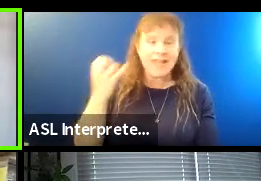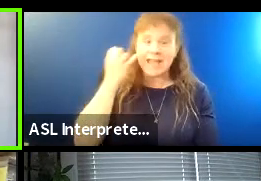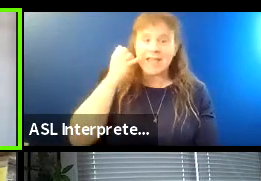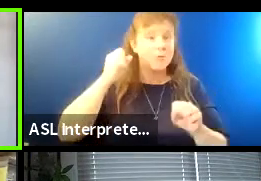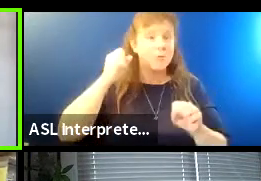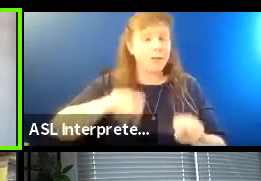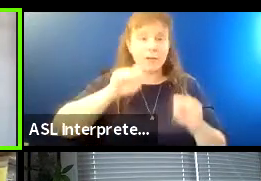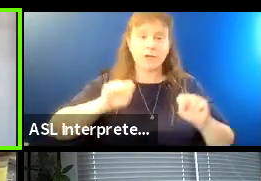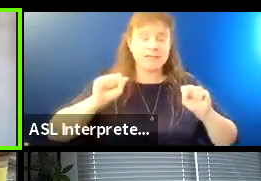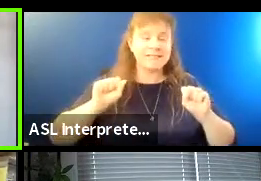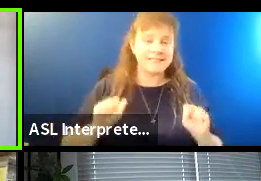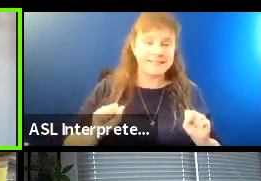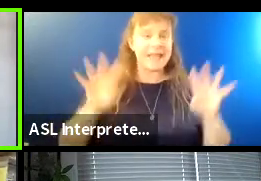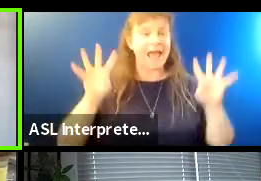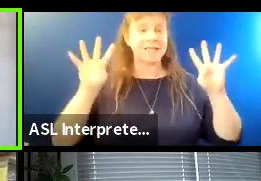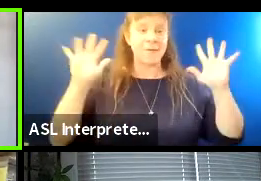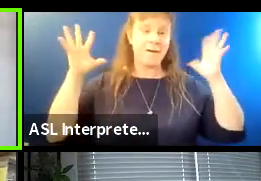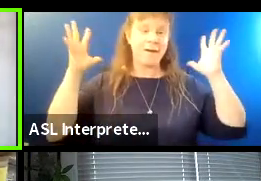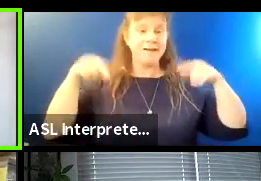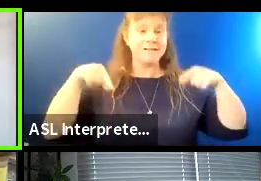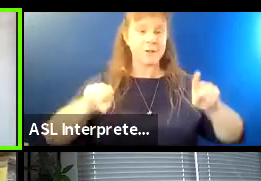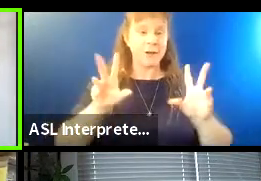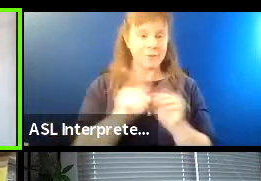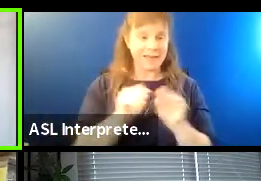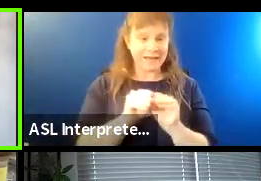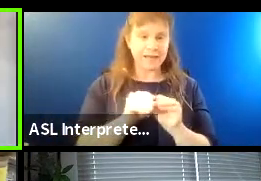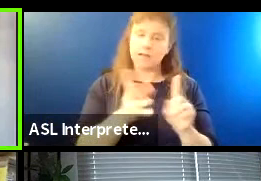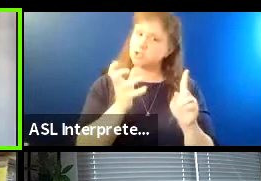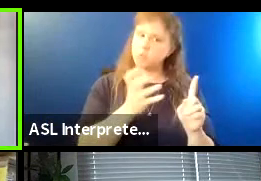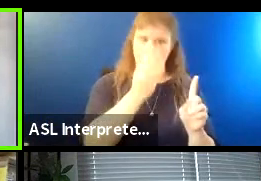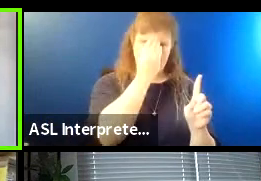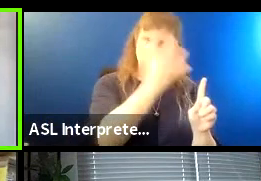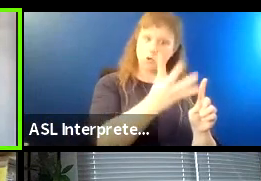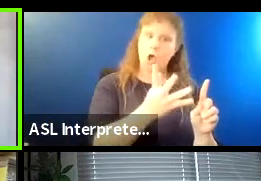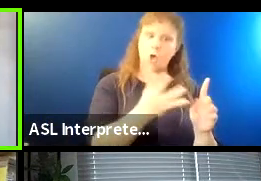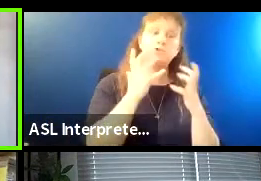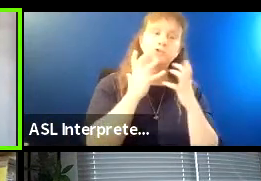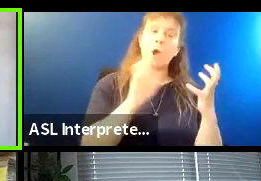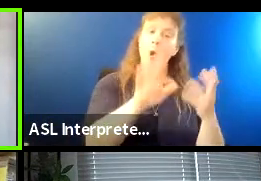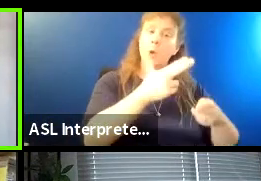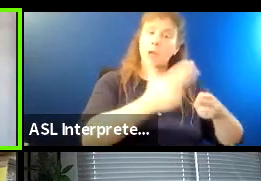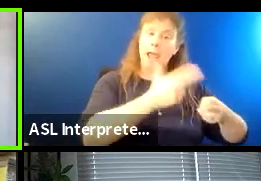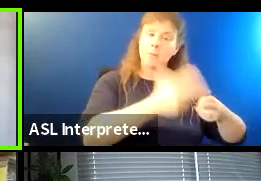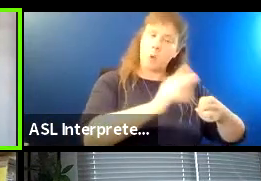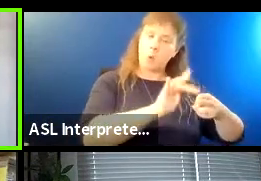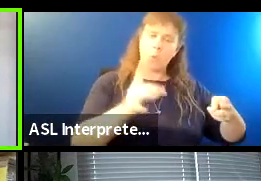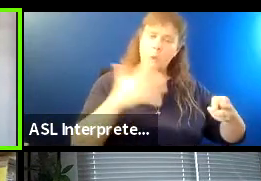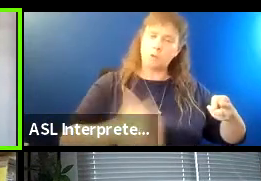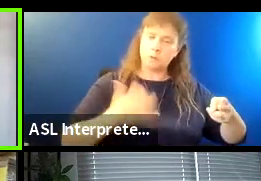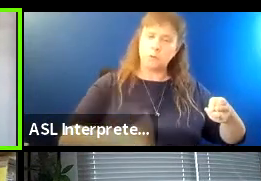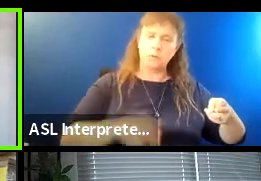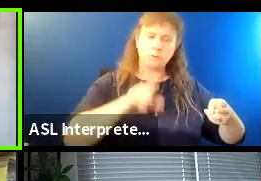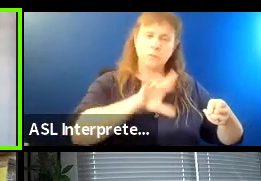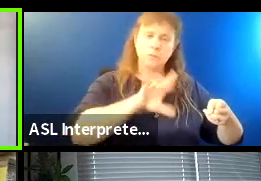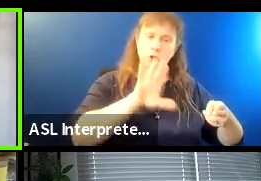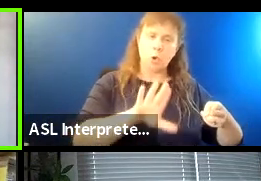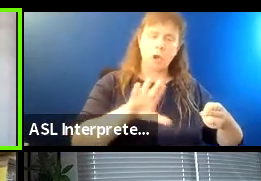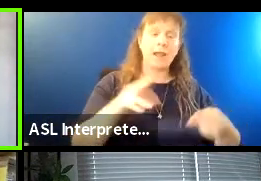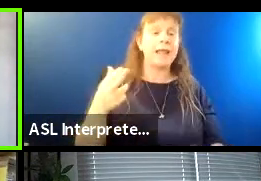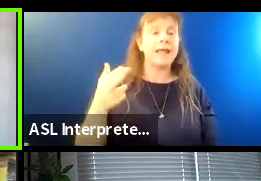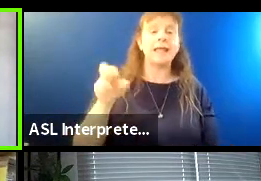ovation that someone could do in a meeting, I just want to lift up and shout out Bobby for her extraordinary and